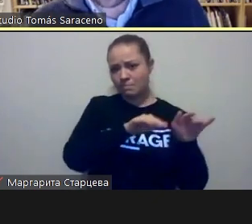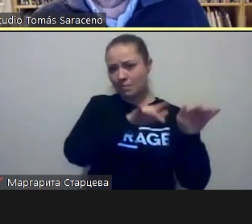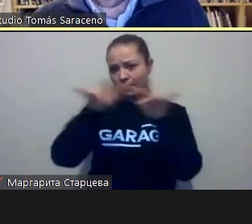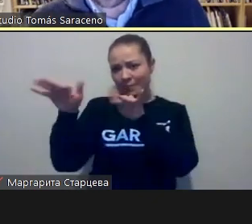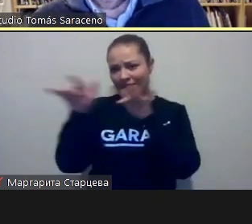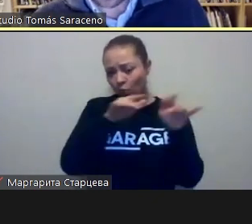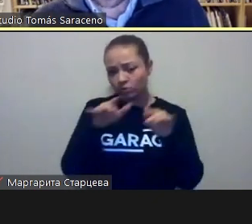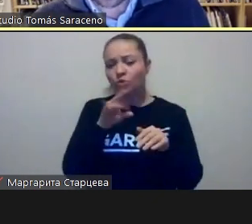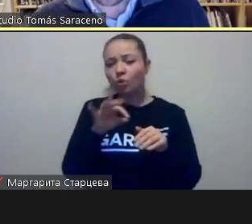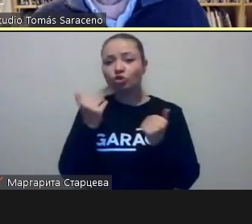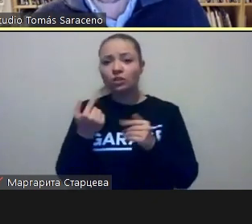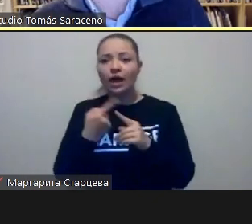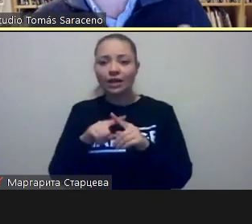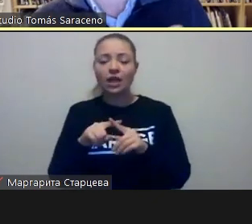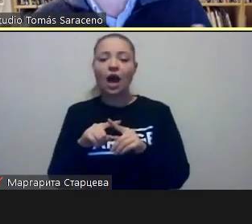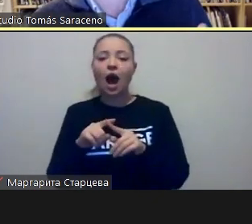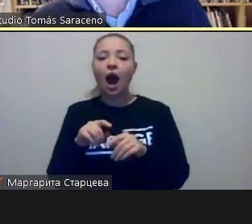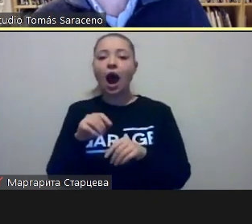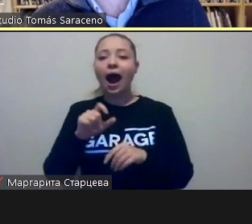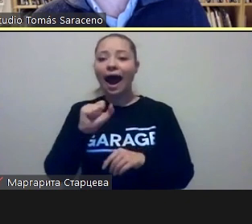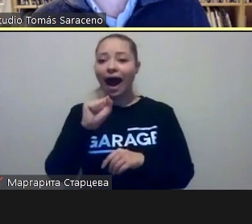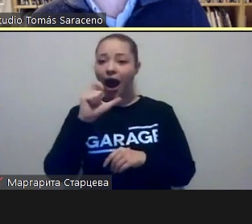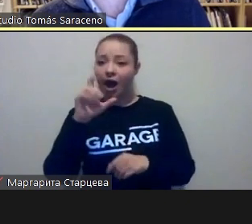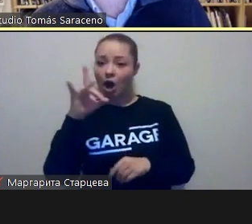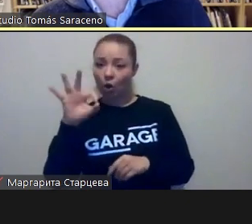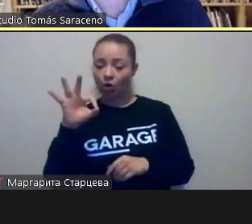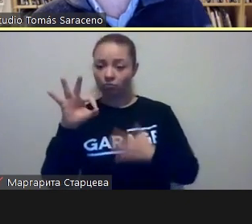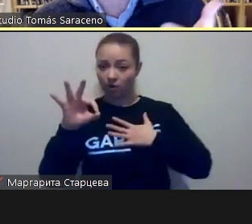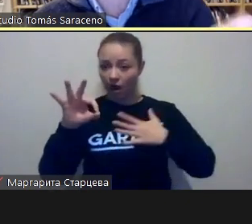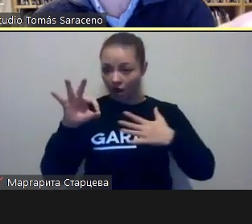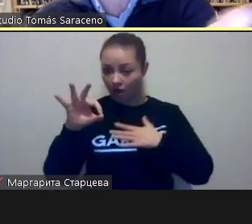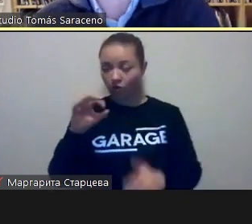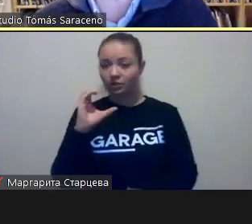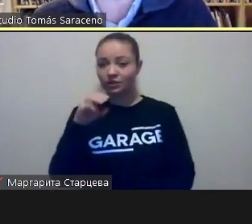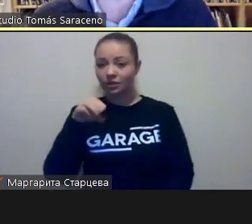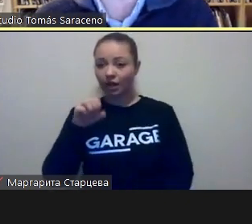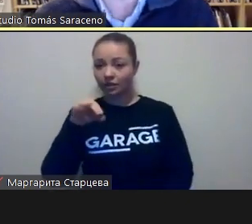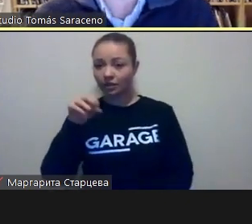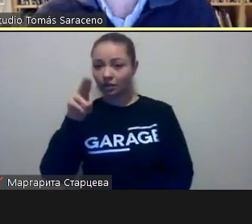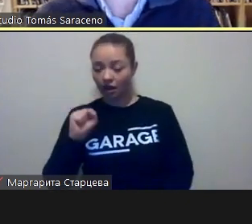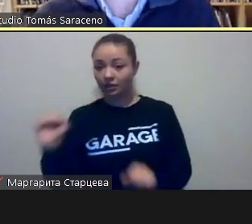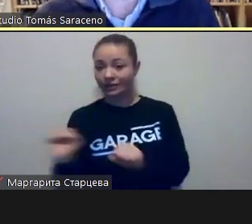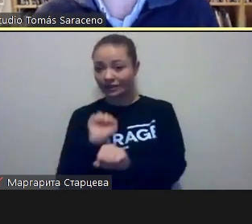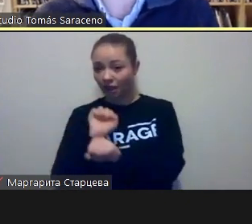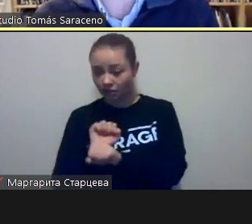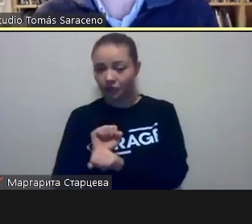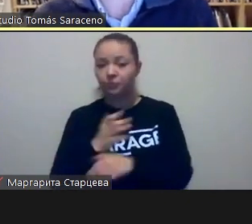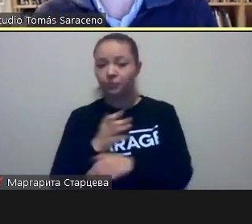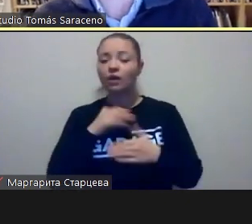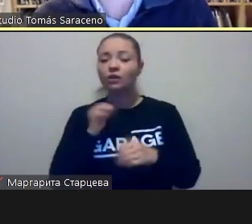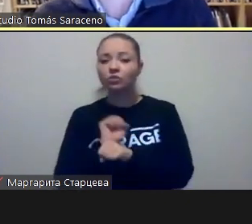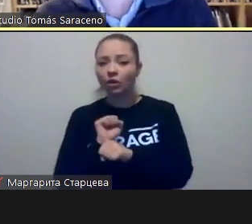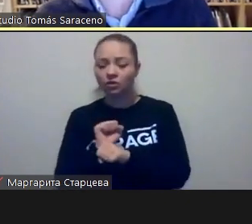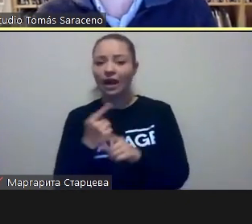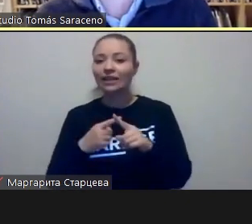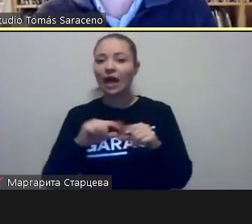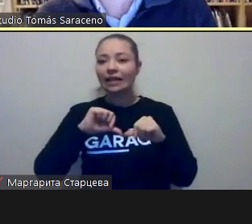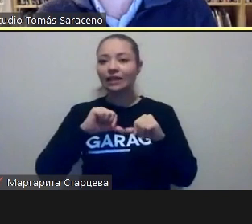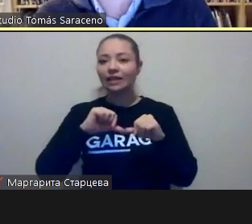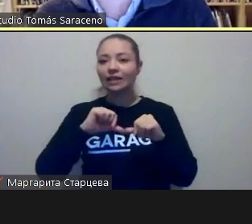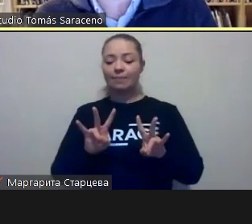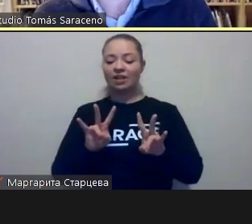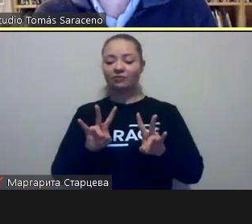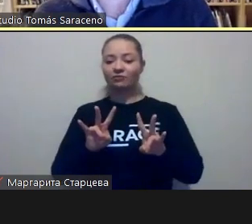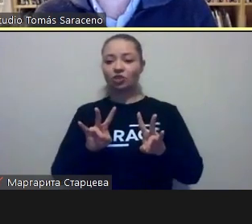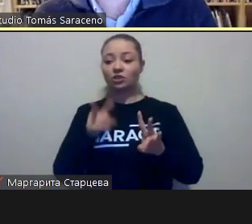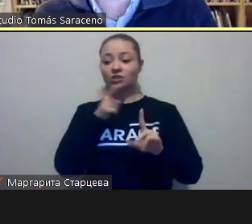something for the one who want to get the feeling of what it means to when then later we fly in some of these cultures, and